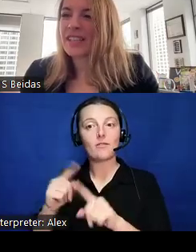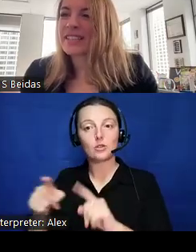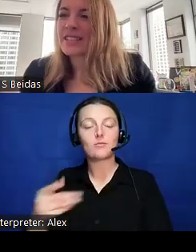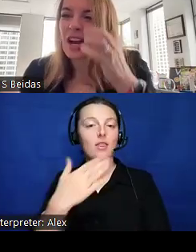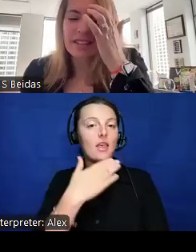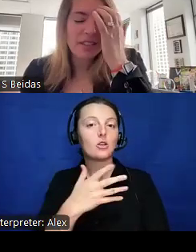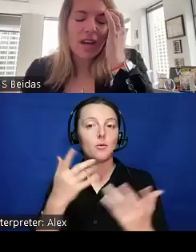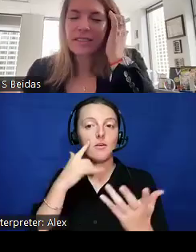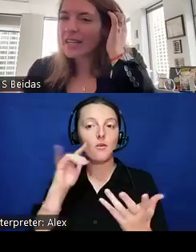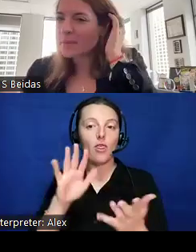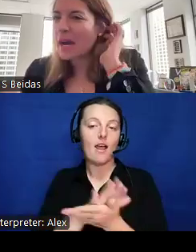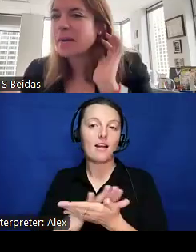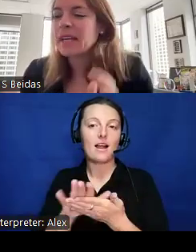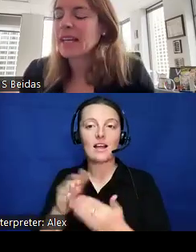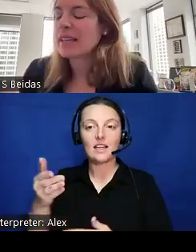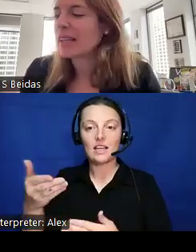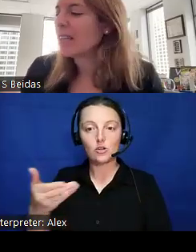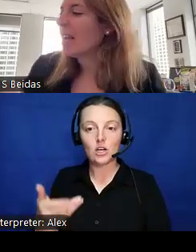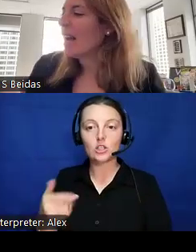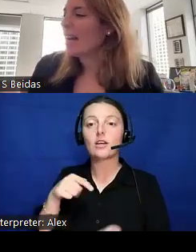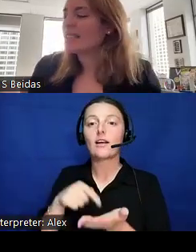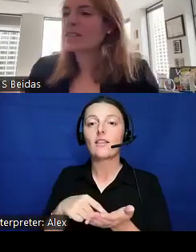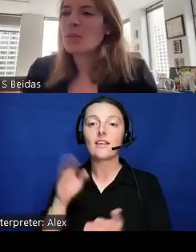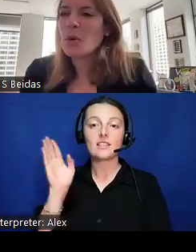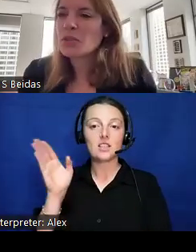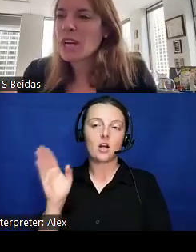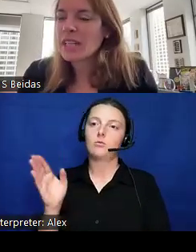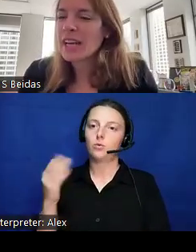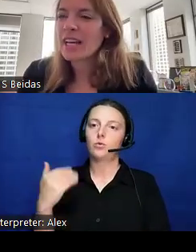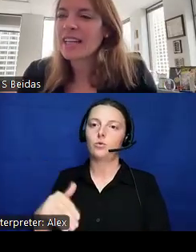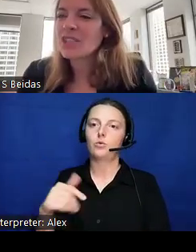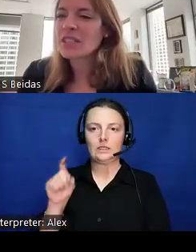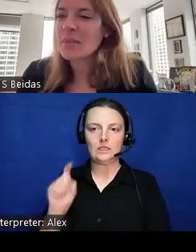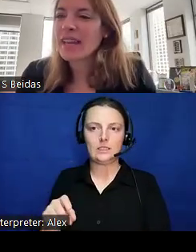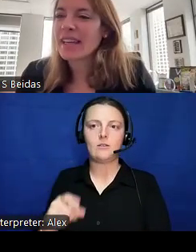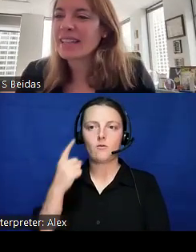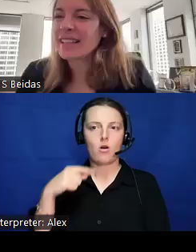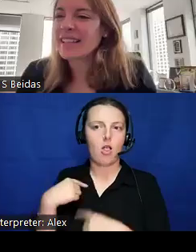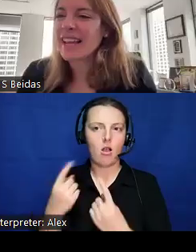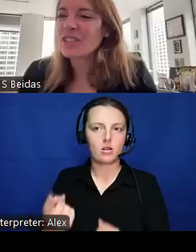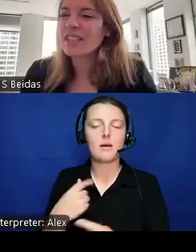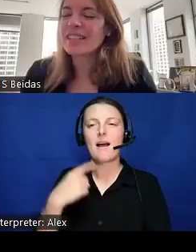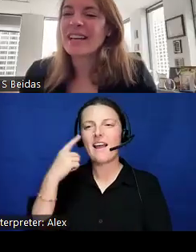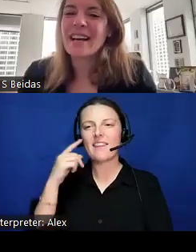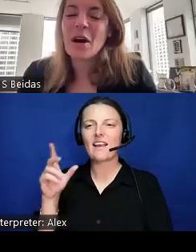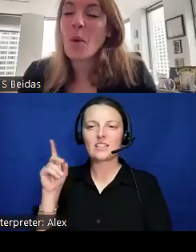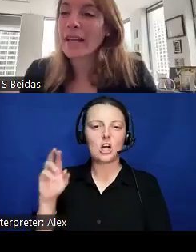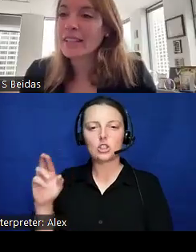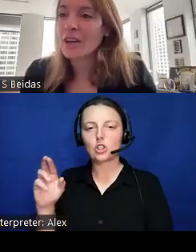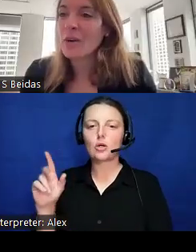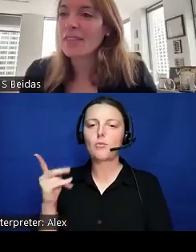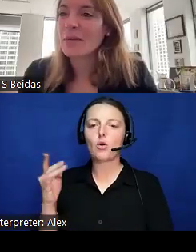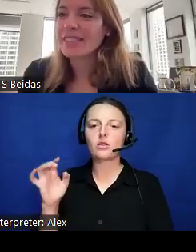kind introduction. This talk is a long time coming. I think Dr. Polchuk initially made the